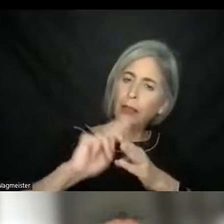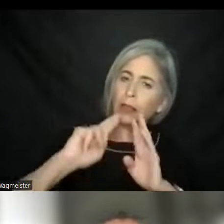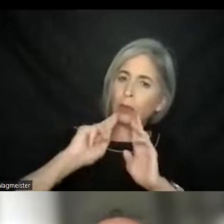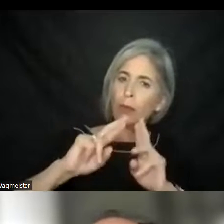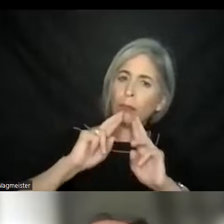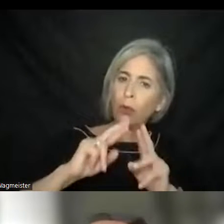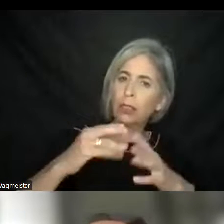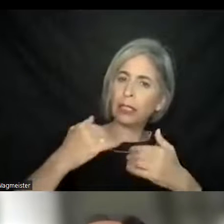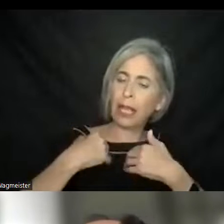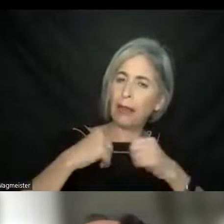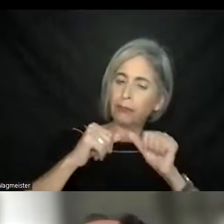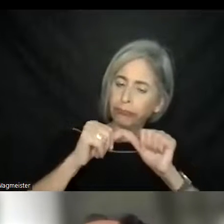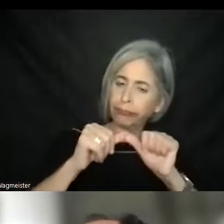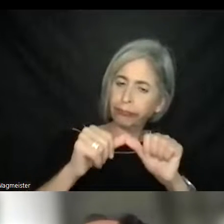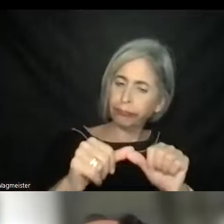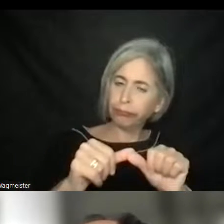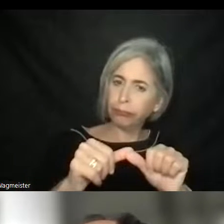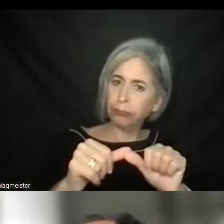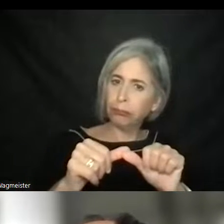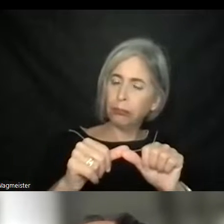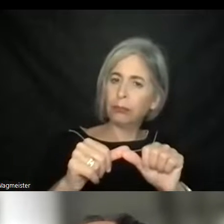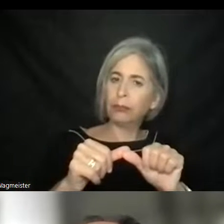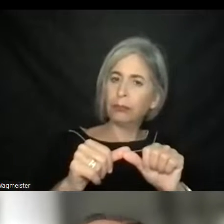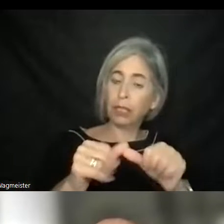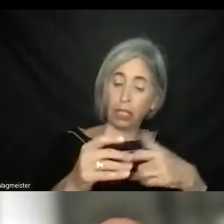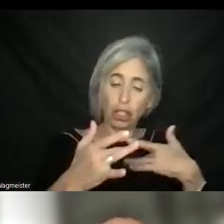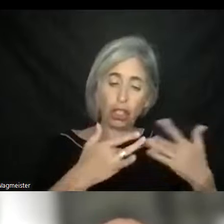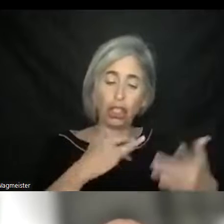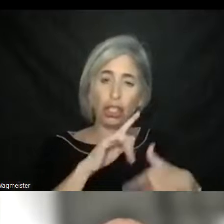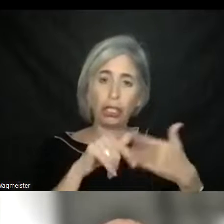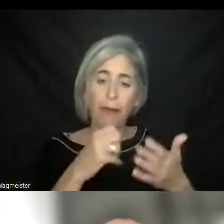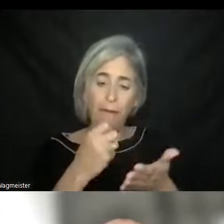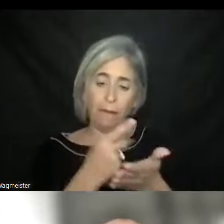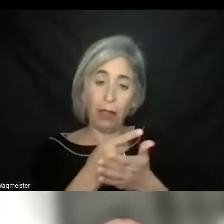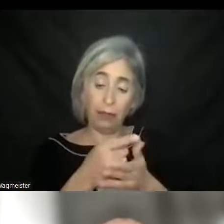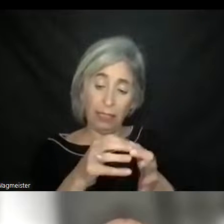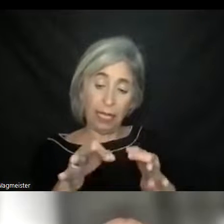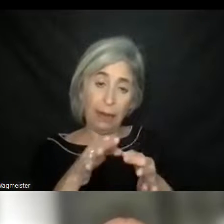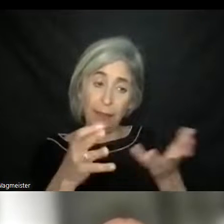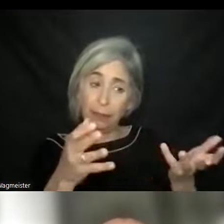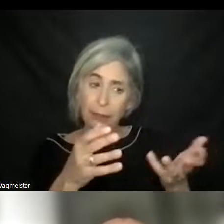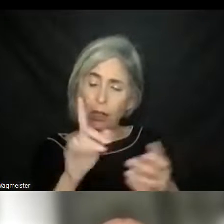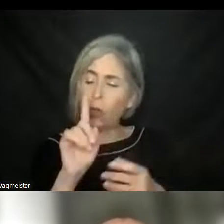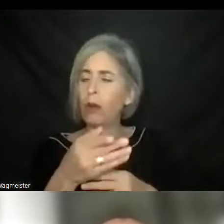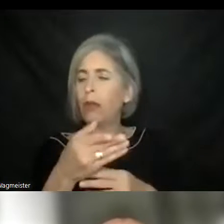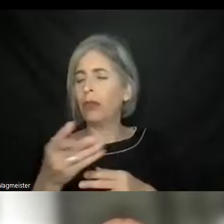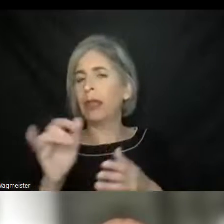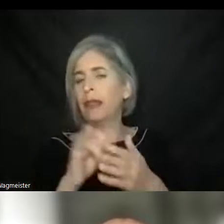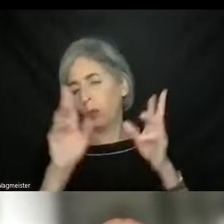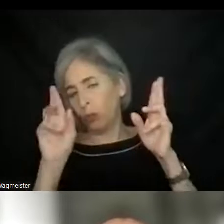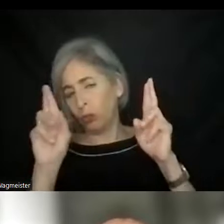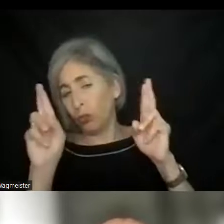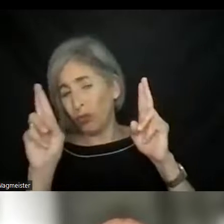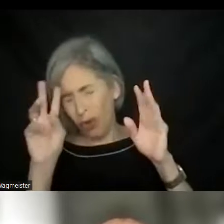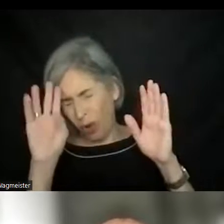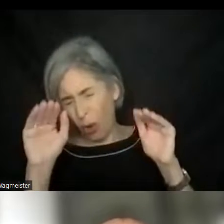have greater consistency about them. As far as the concerns about how valid these statements are, one of the things that we're hoping to be able to do